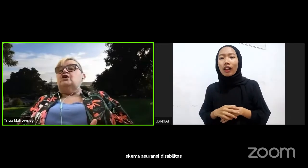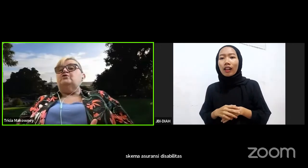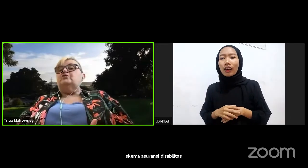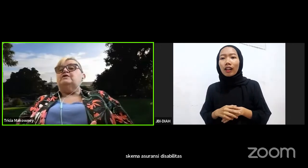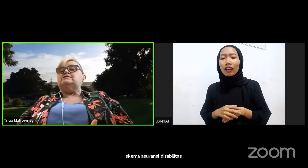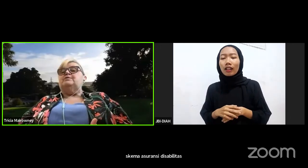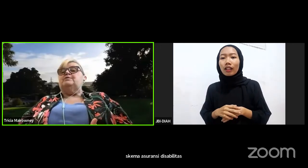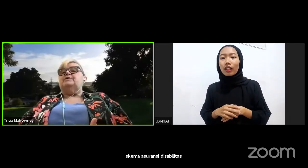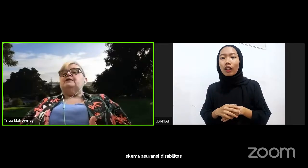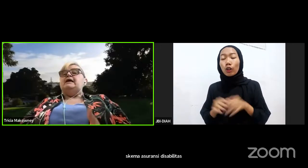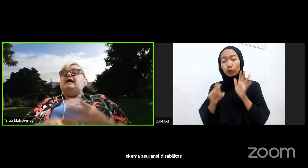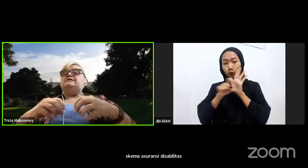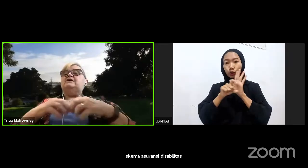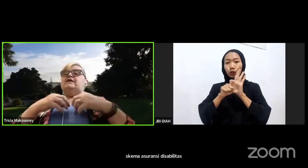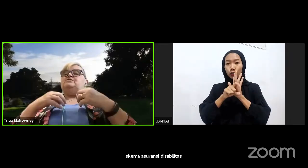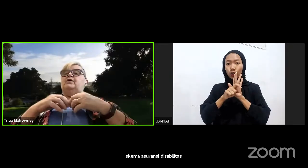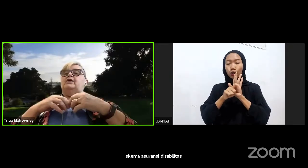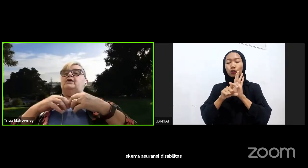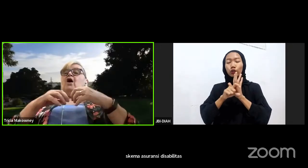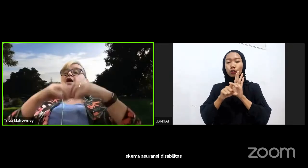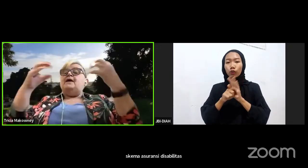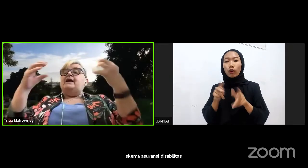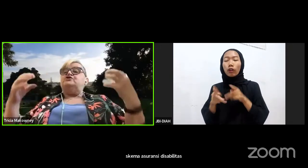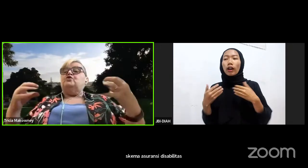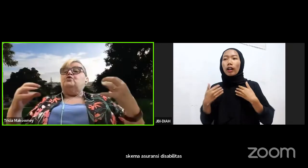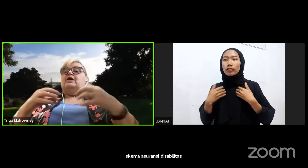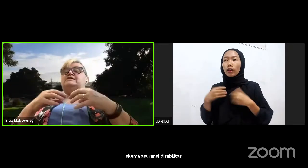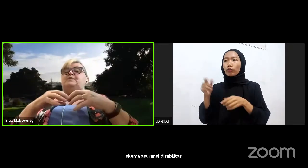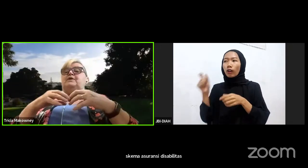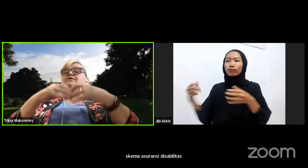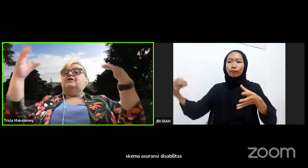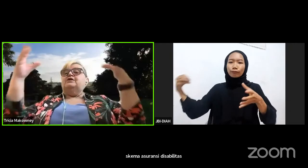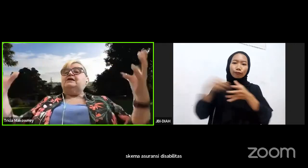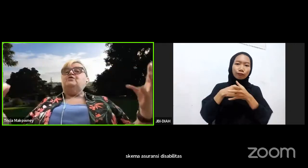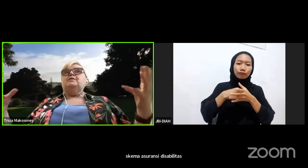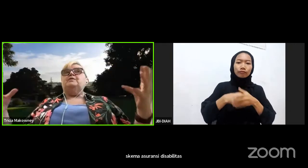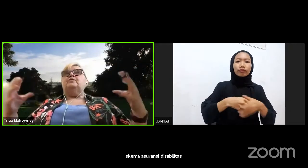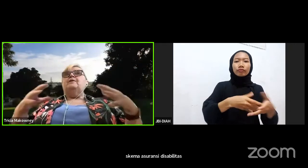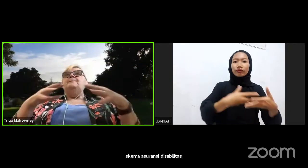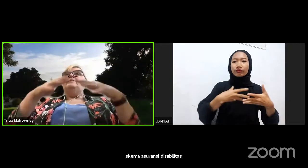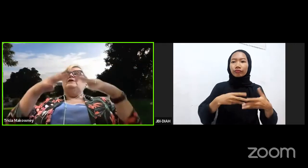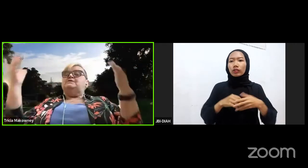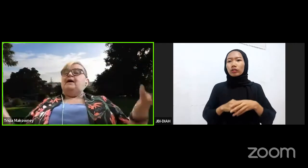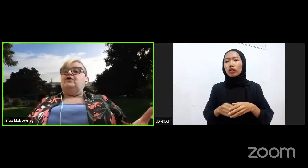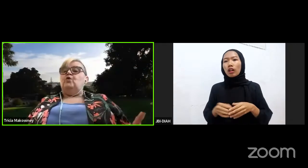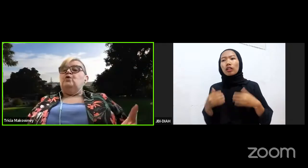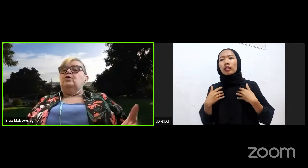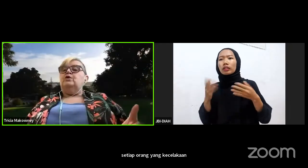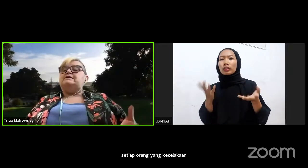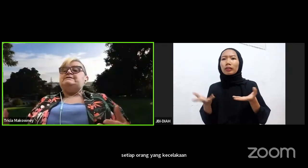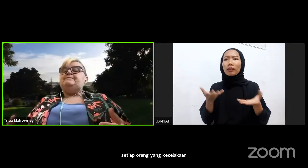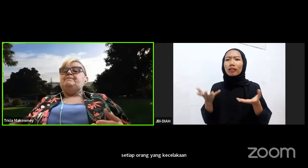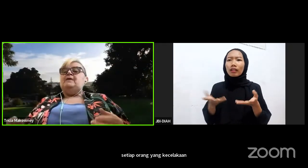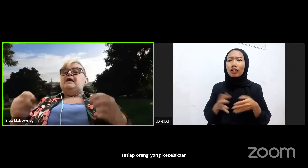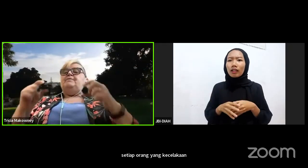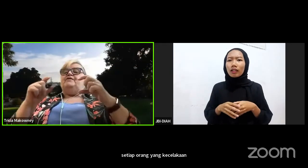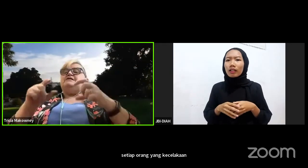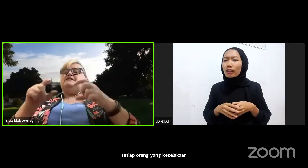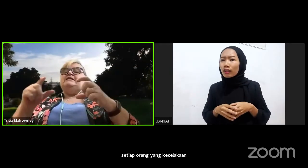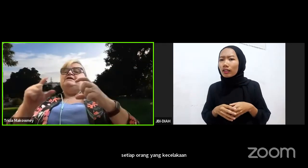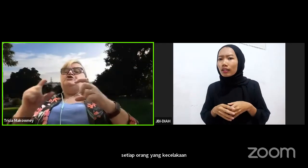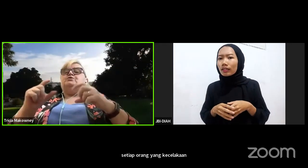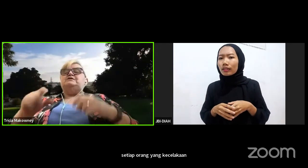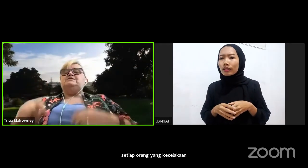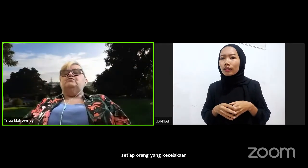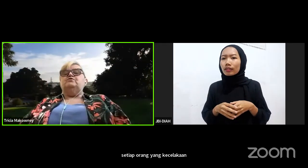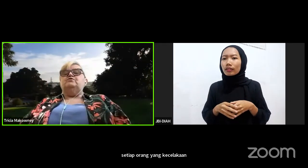a child with a disability. And so that's why I make sure when I speak that I tell people that it's about all of us. But the